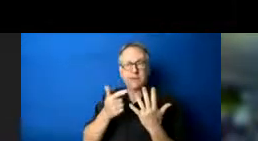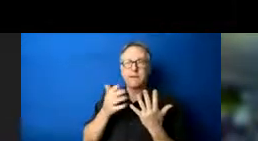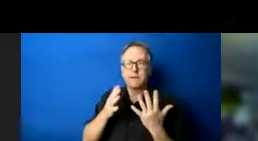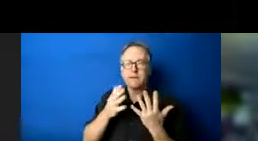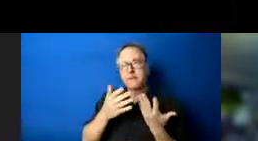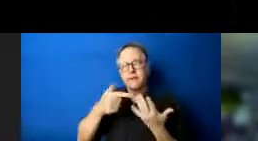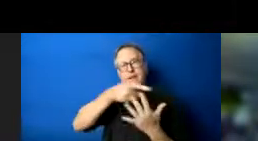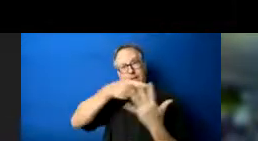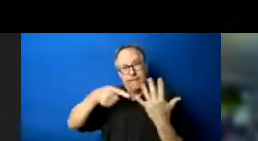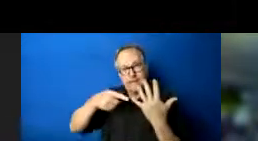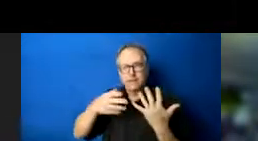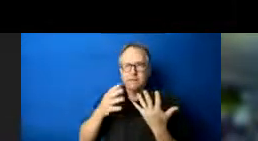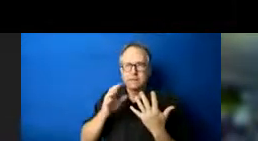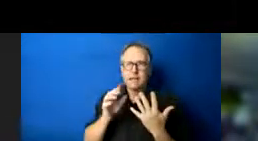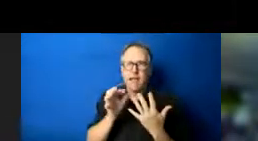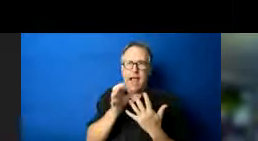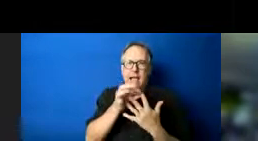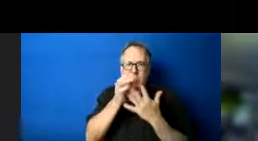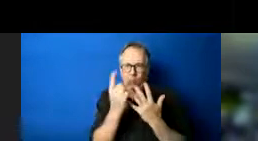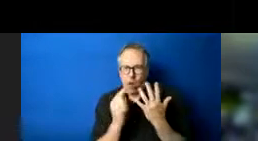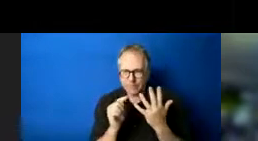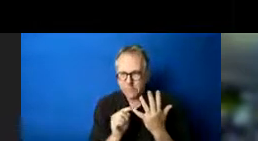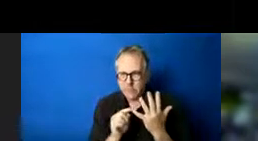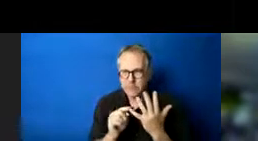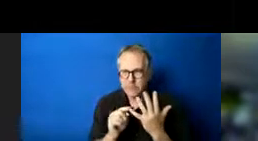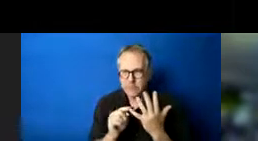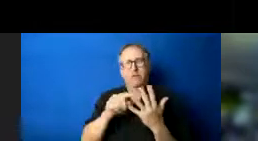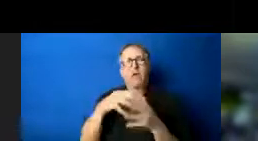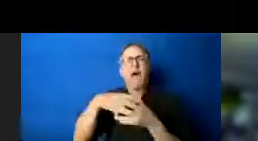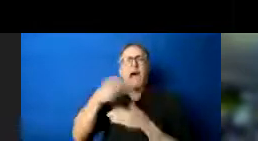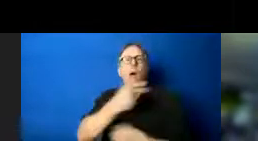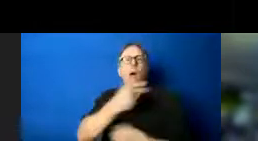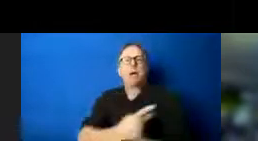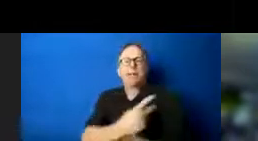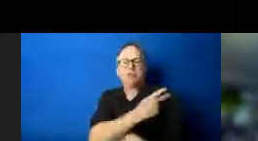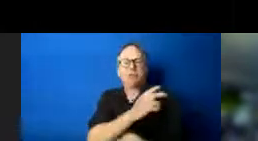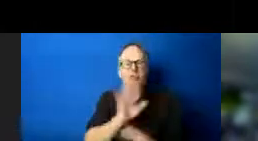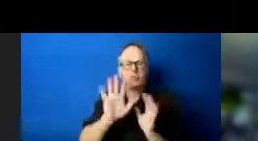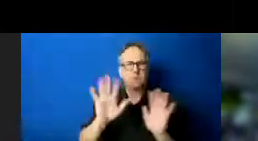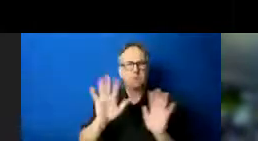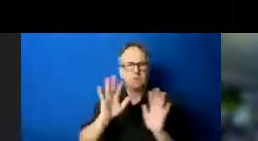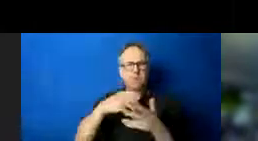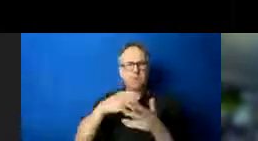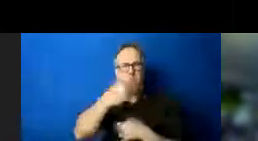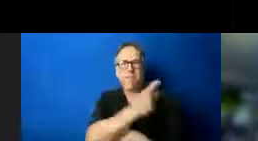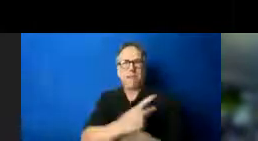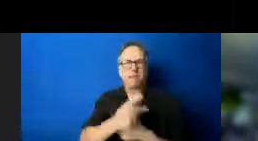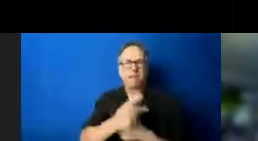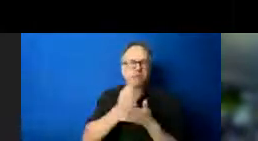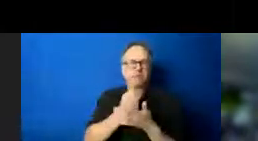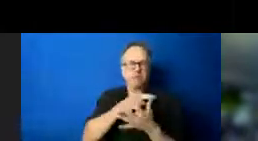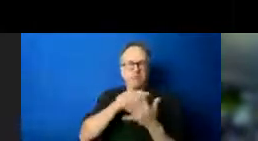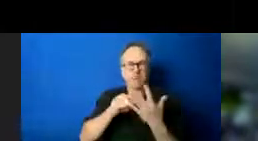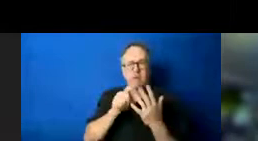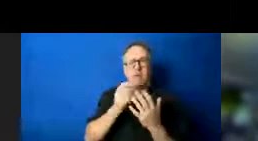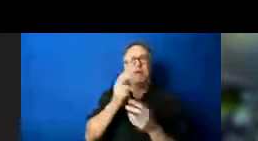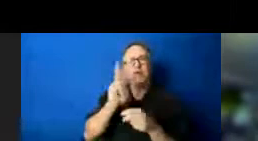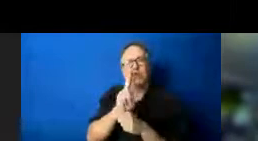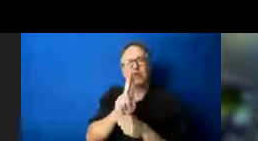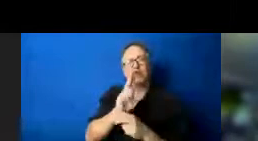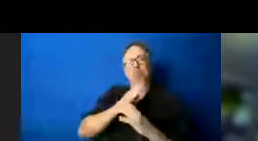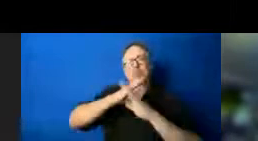considered, except for one of them, mostly an outpatient treatment that can be used to prevent or